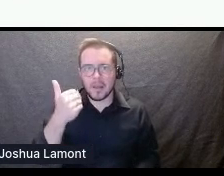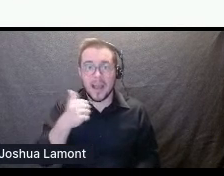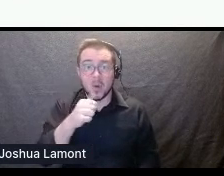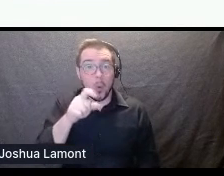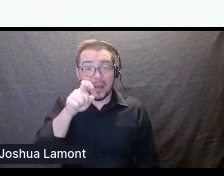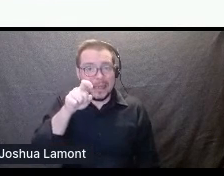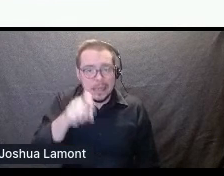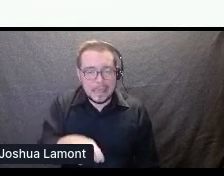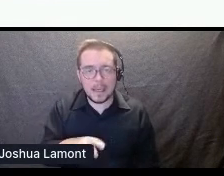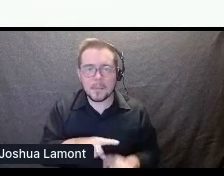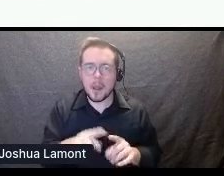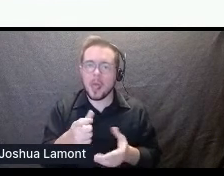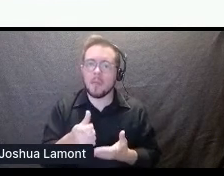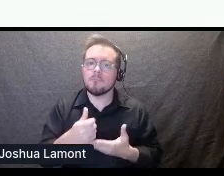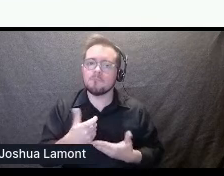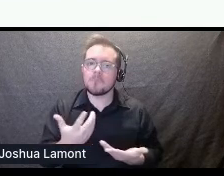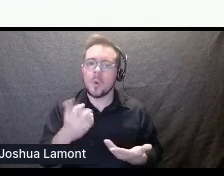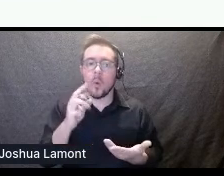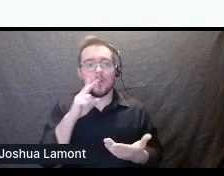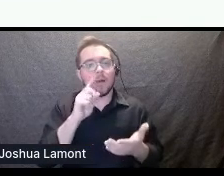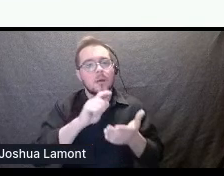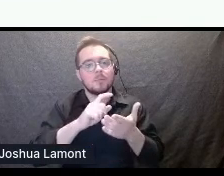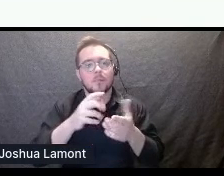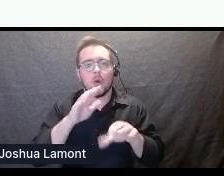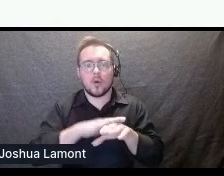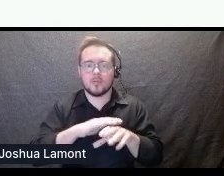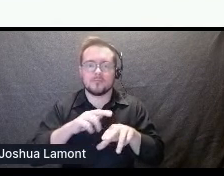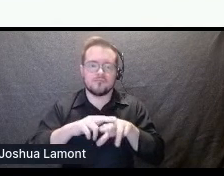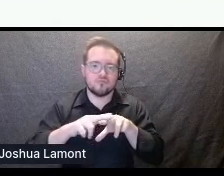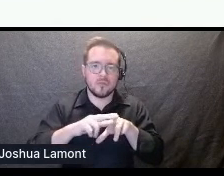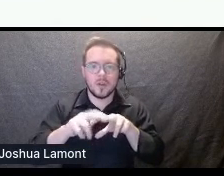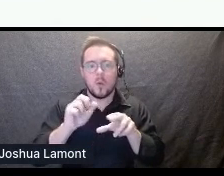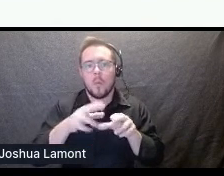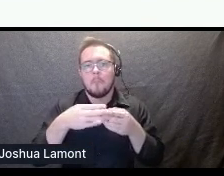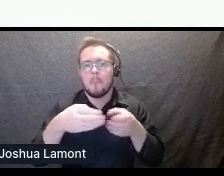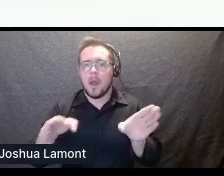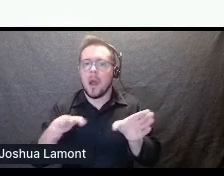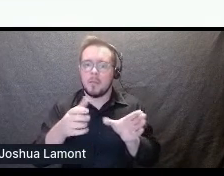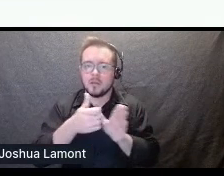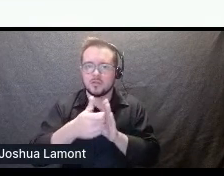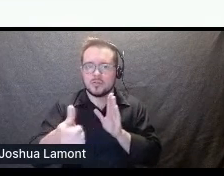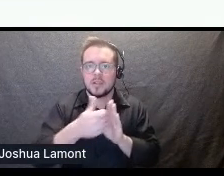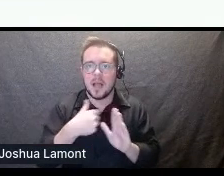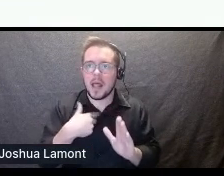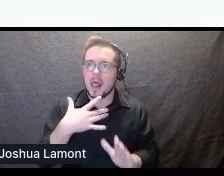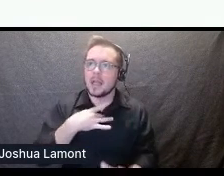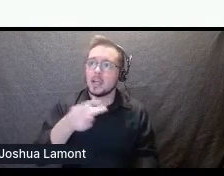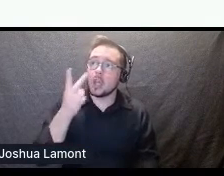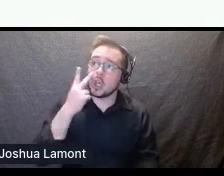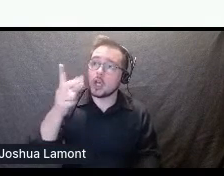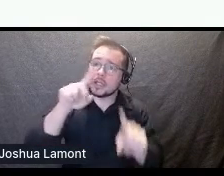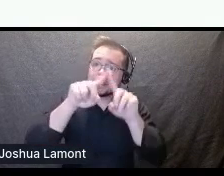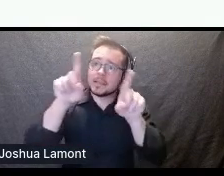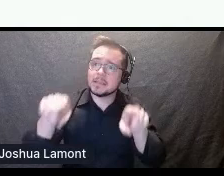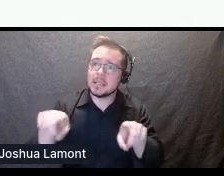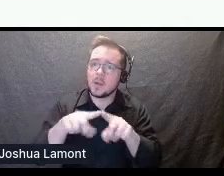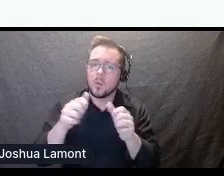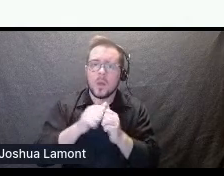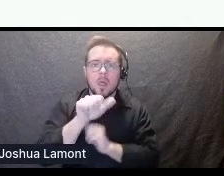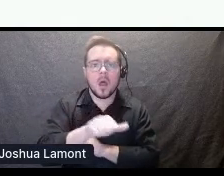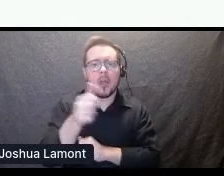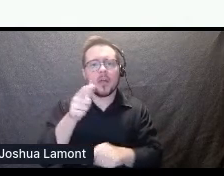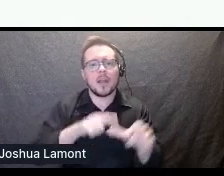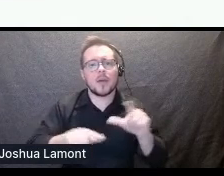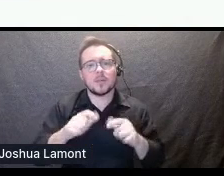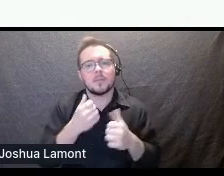absolutely need that. Or if I'm writing public transit systems, I love looking at the signage that's in other languages because it just makes me more familiar with languages